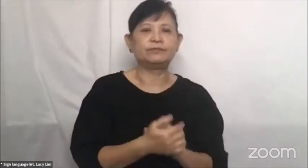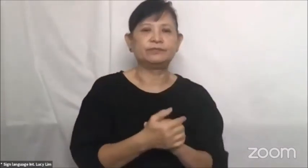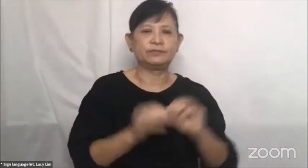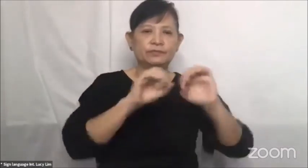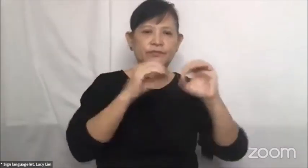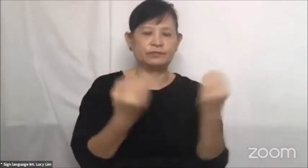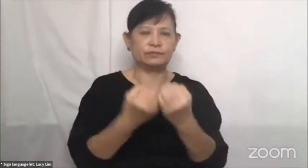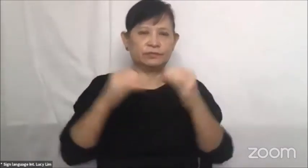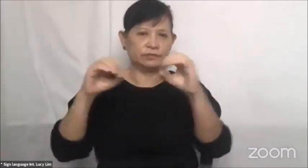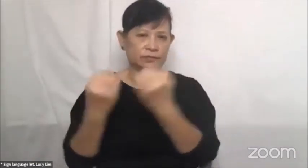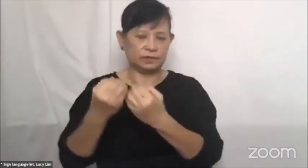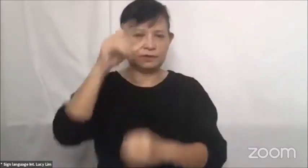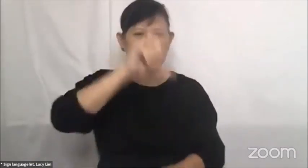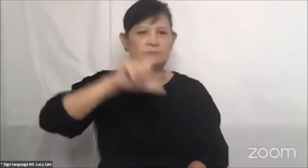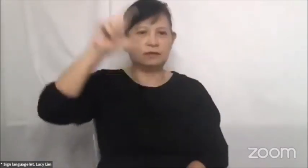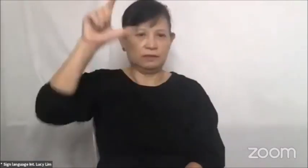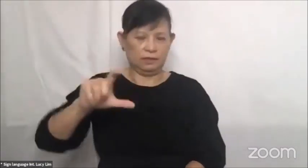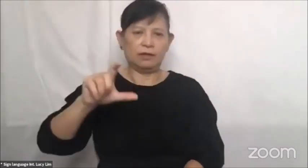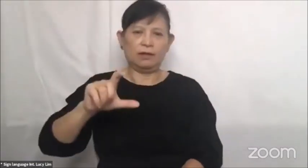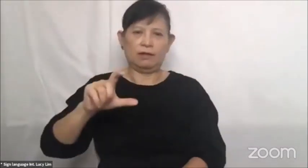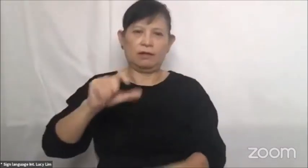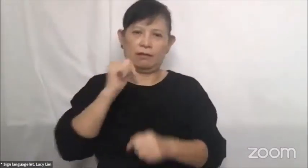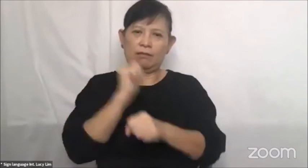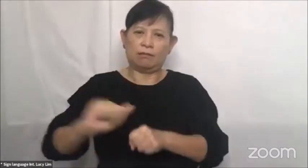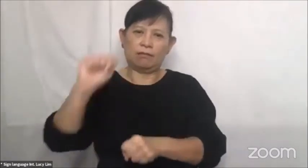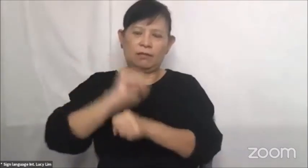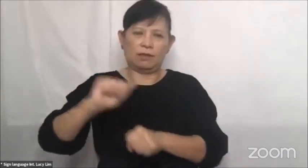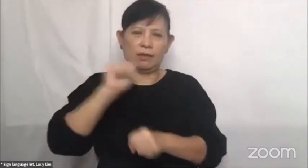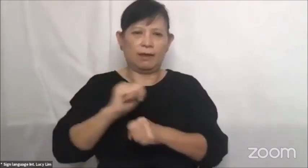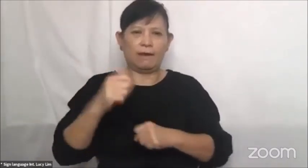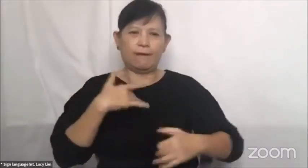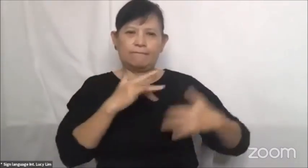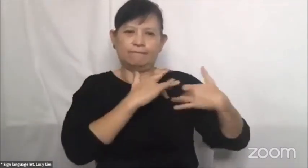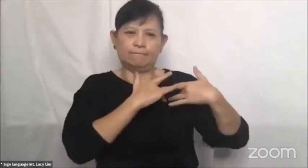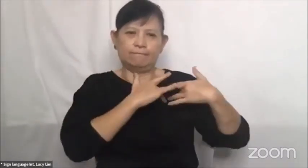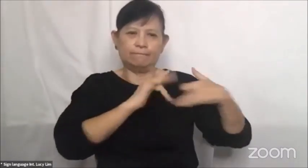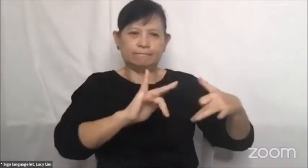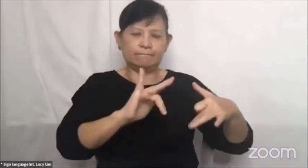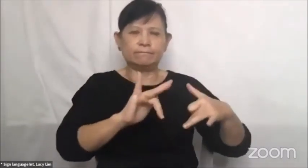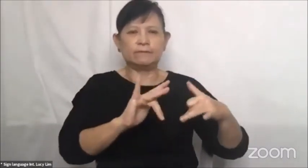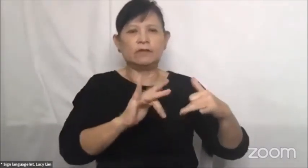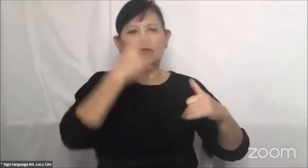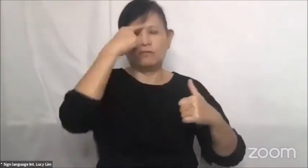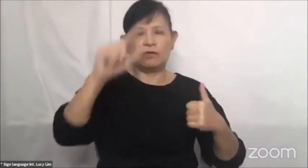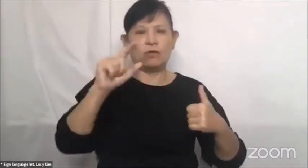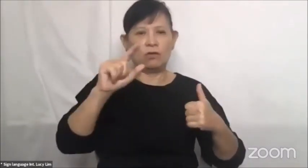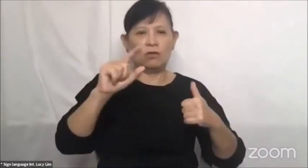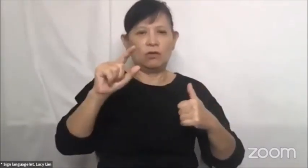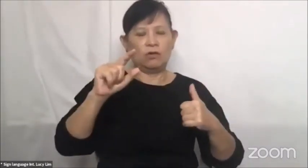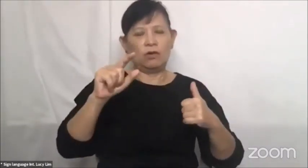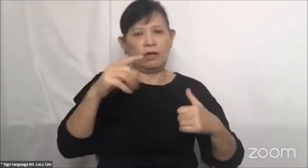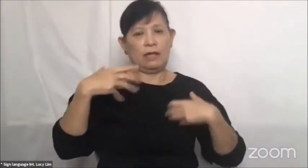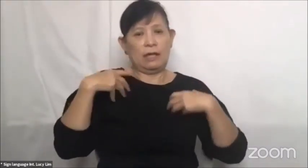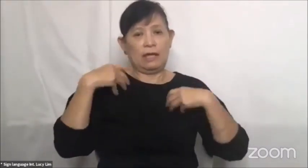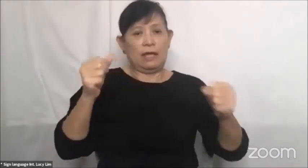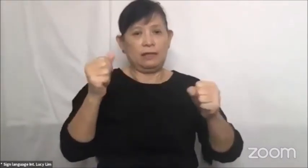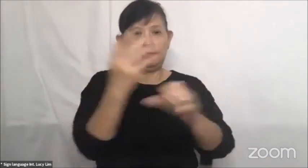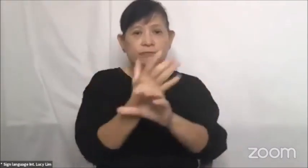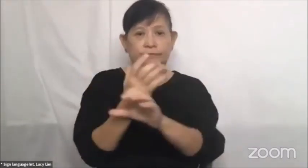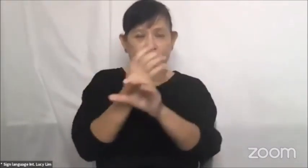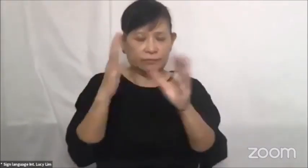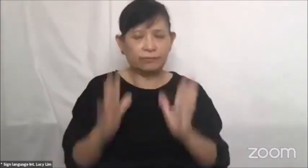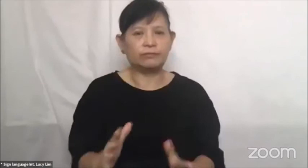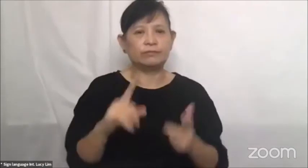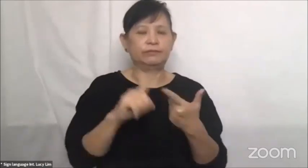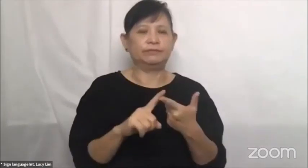organizations in Nepal are working towards, to have sensitization for our health service providers on how to cater